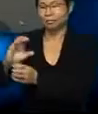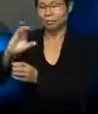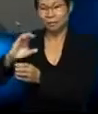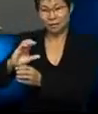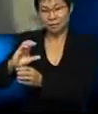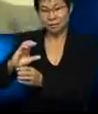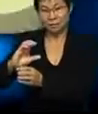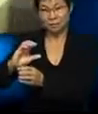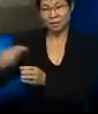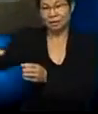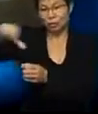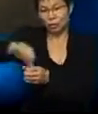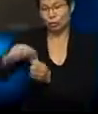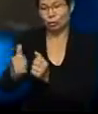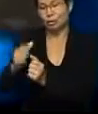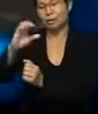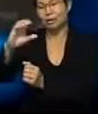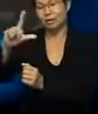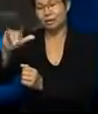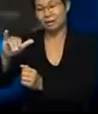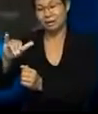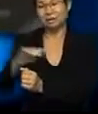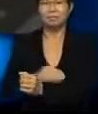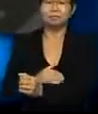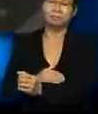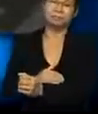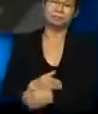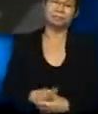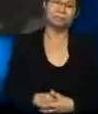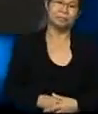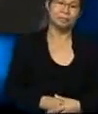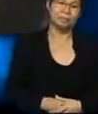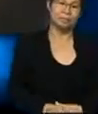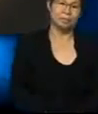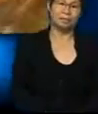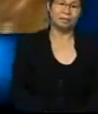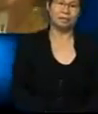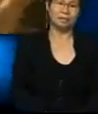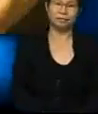And fill cup C with clay.